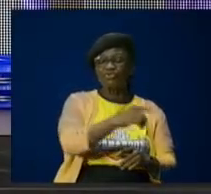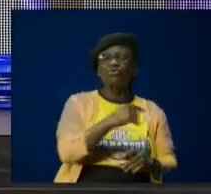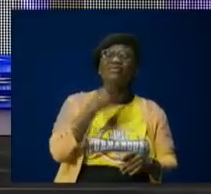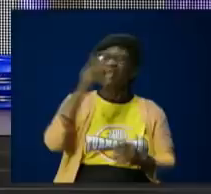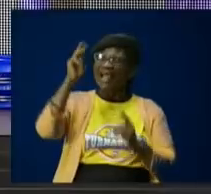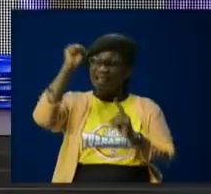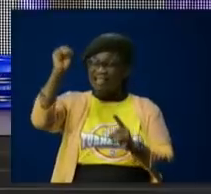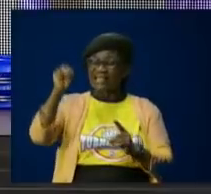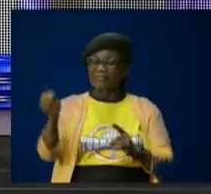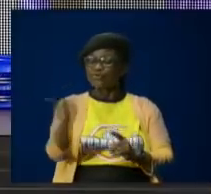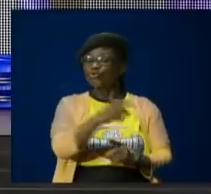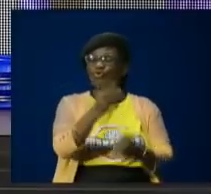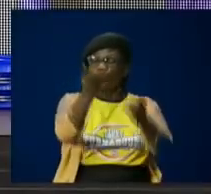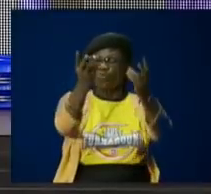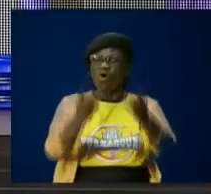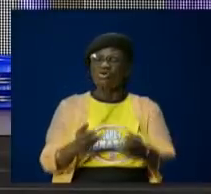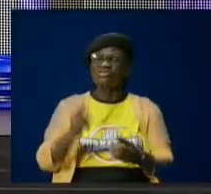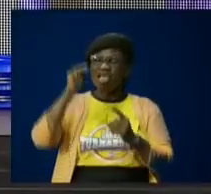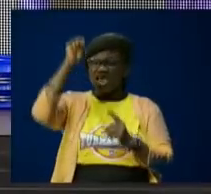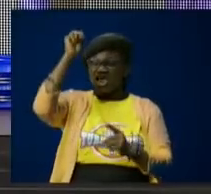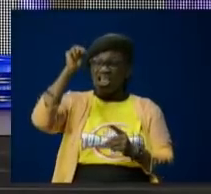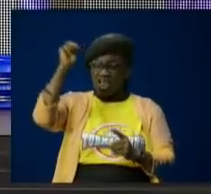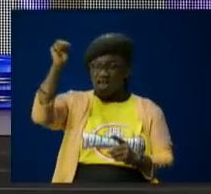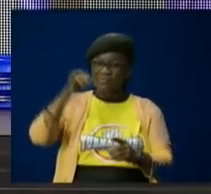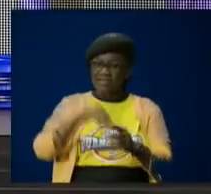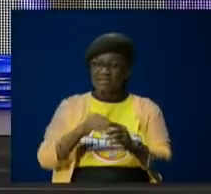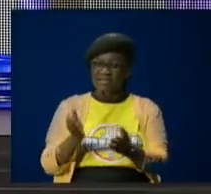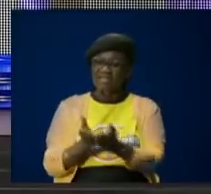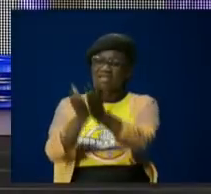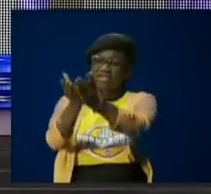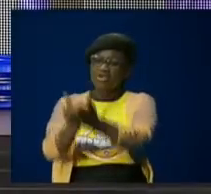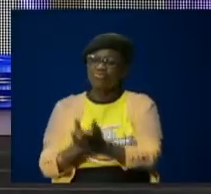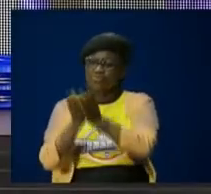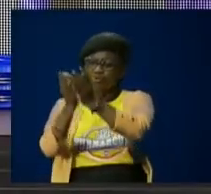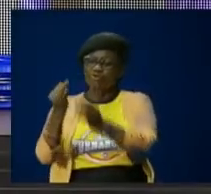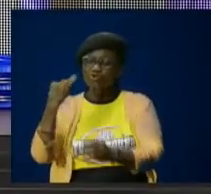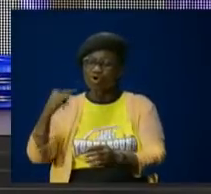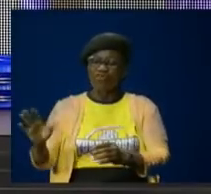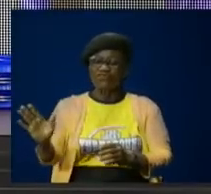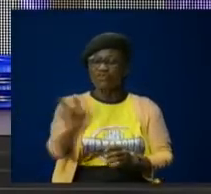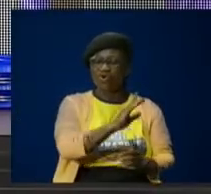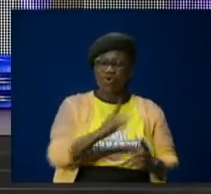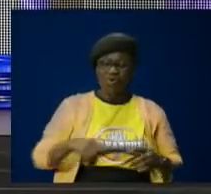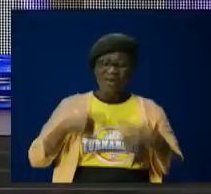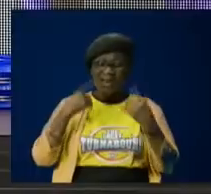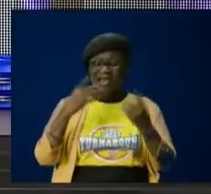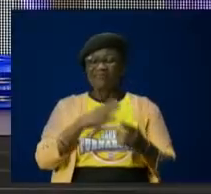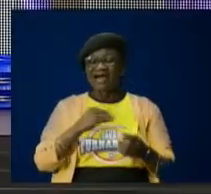So that from now on, you will know it doesn't matter what storm may come.